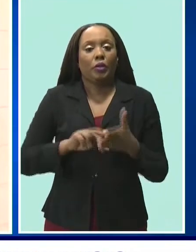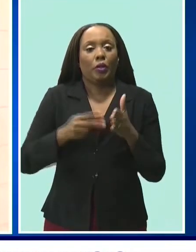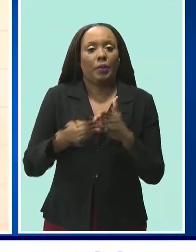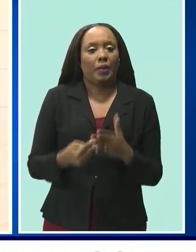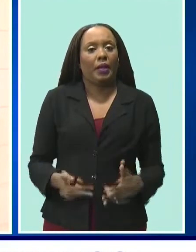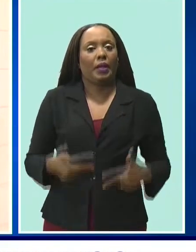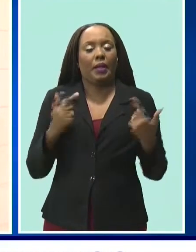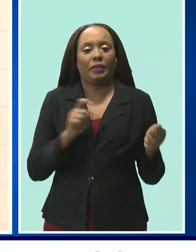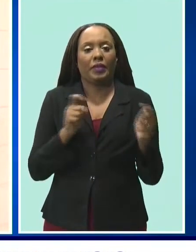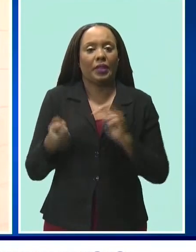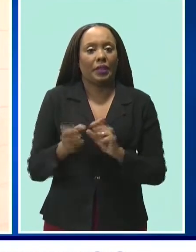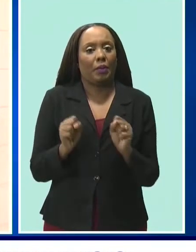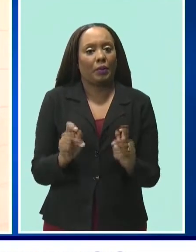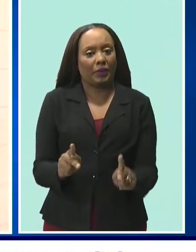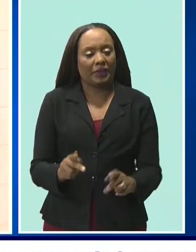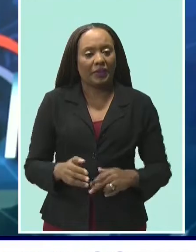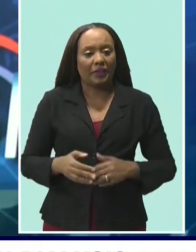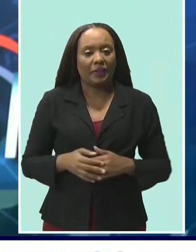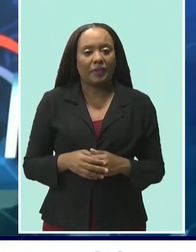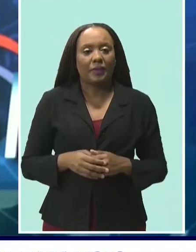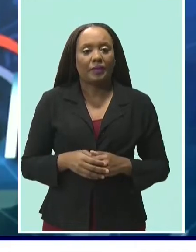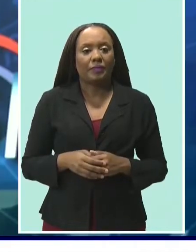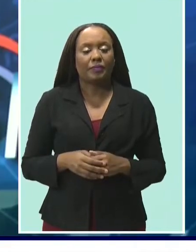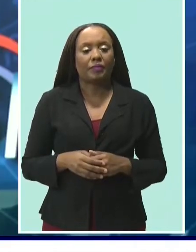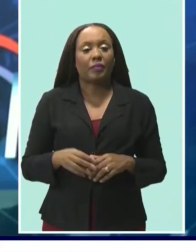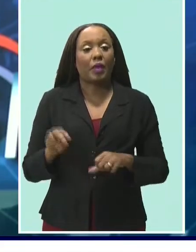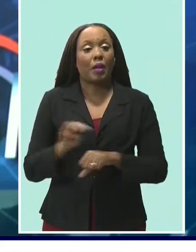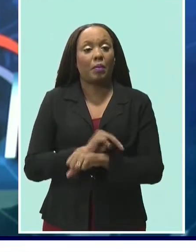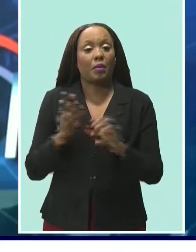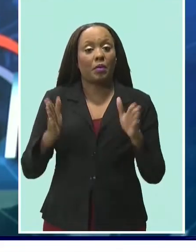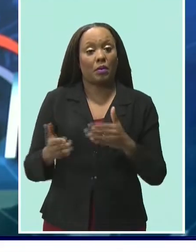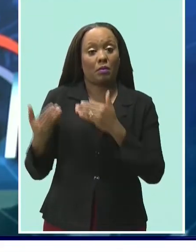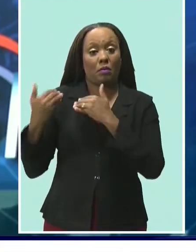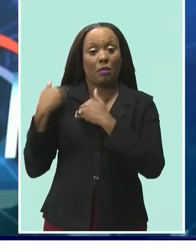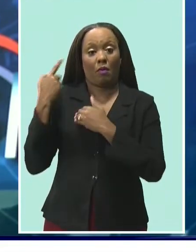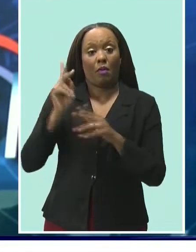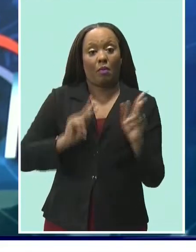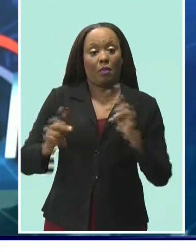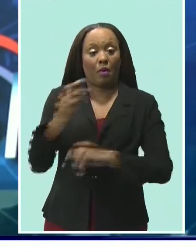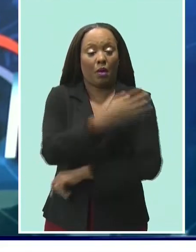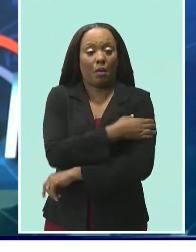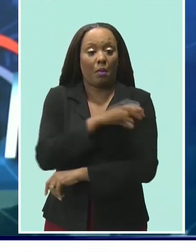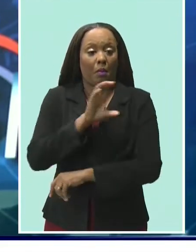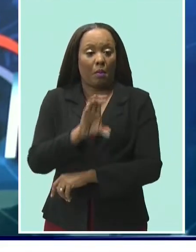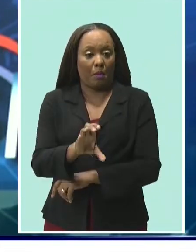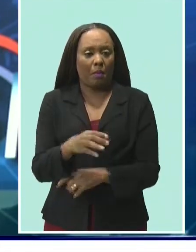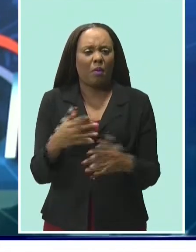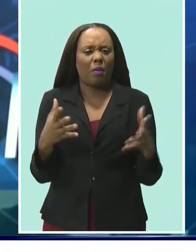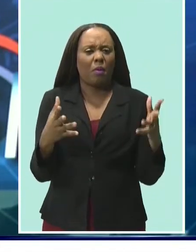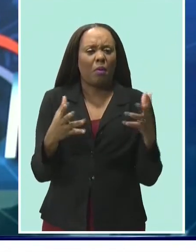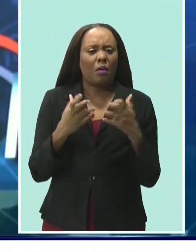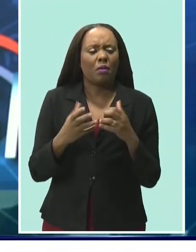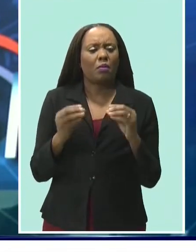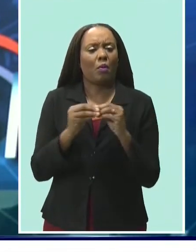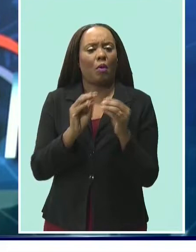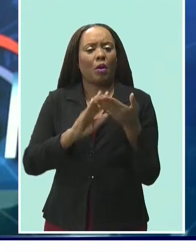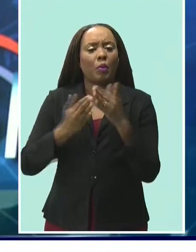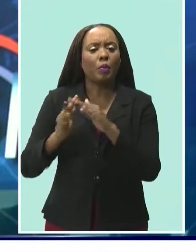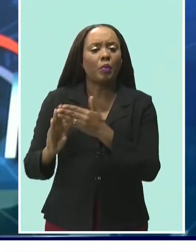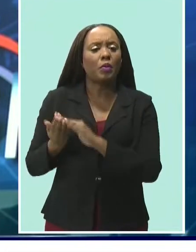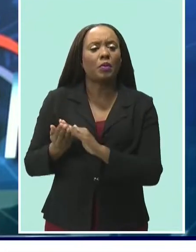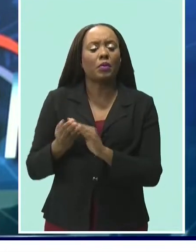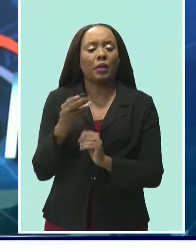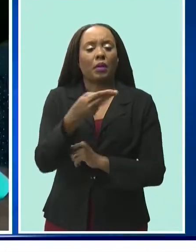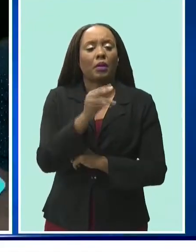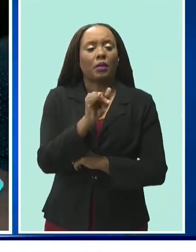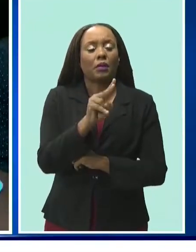and life-changing opportunity. Minister of People Empowerment and Elder Affairs Cynthia Ford wants to see a resurgence of the